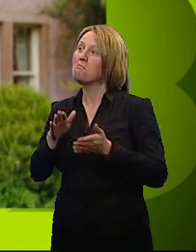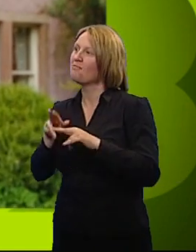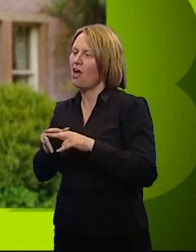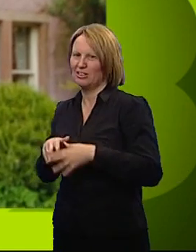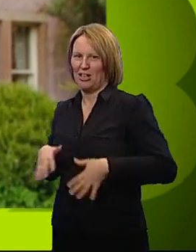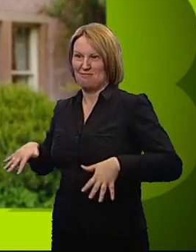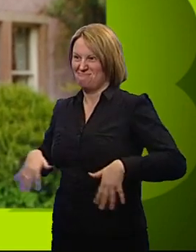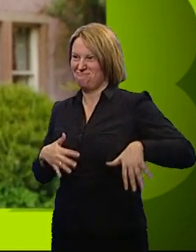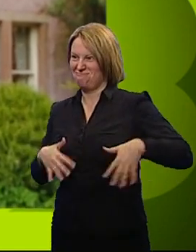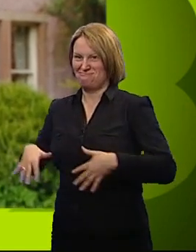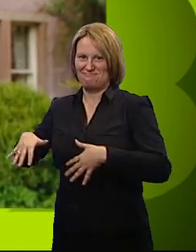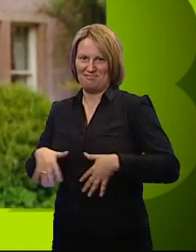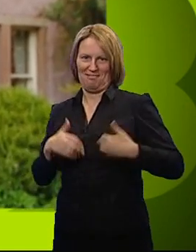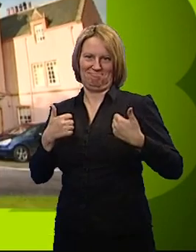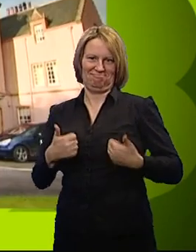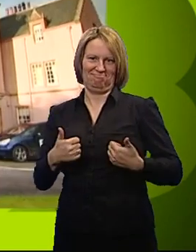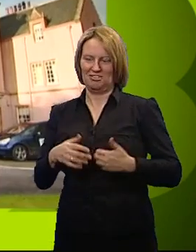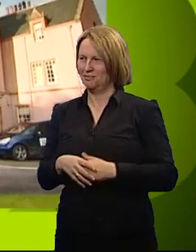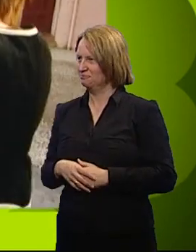seen Dad in a skirt, that would just be weird.